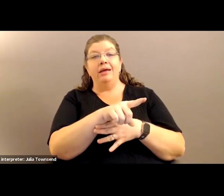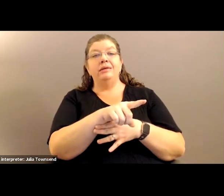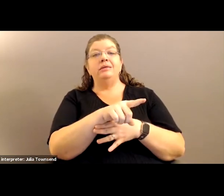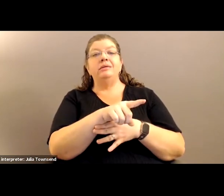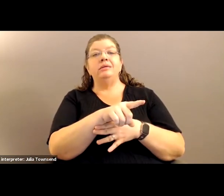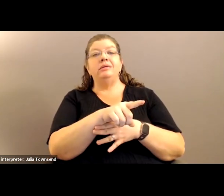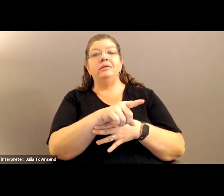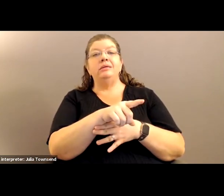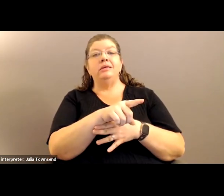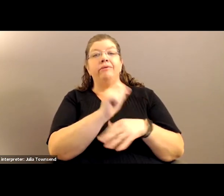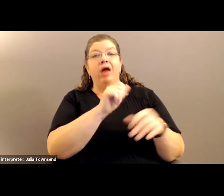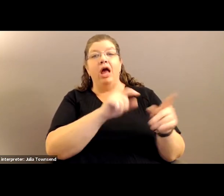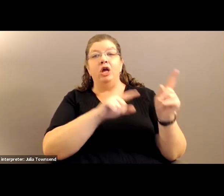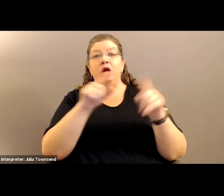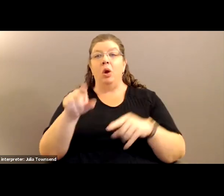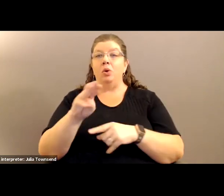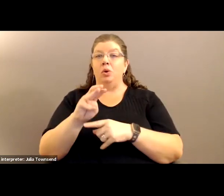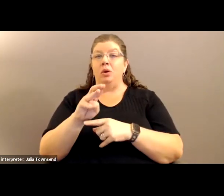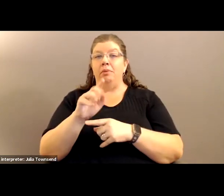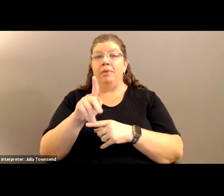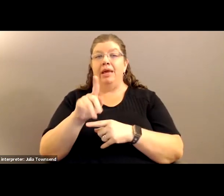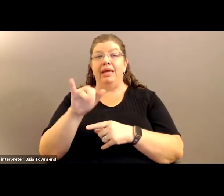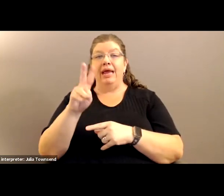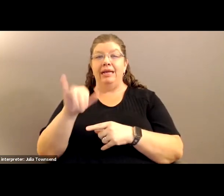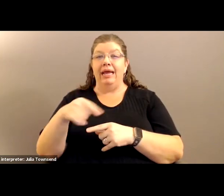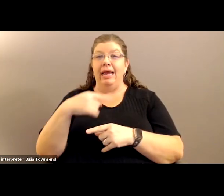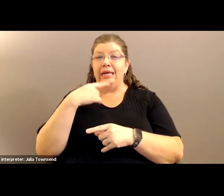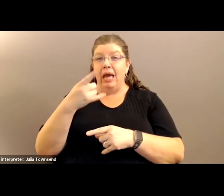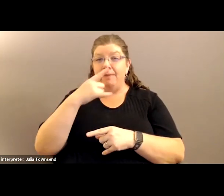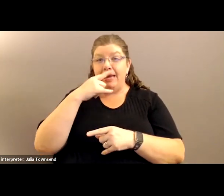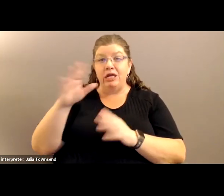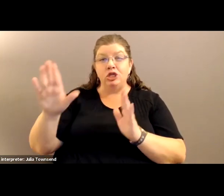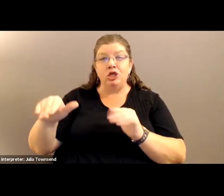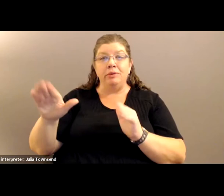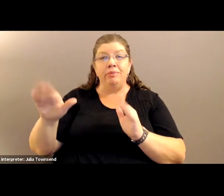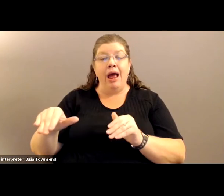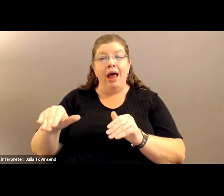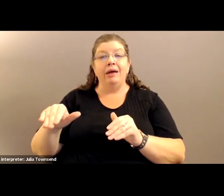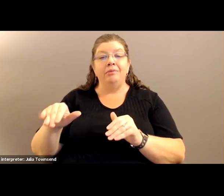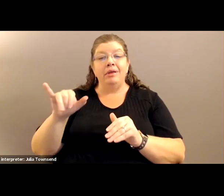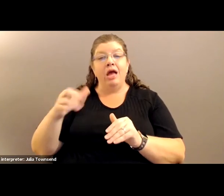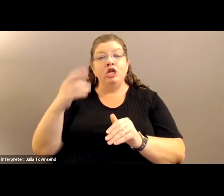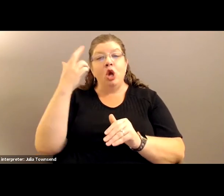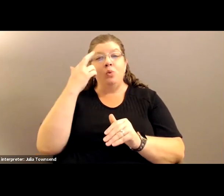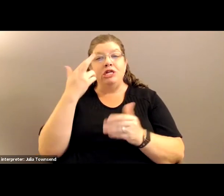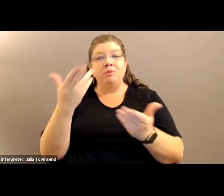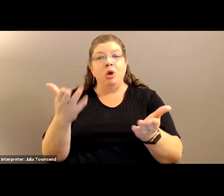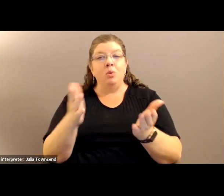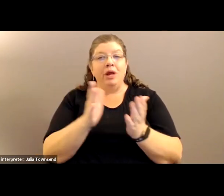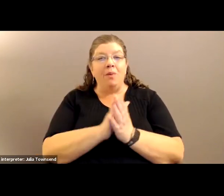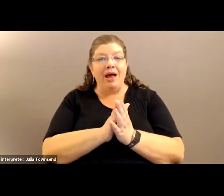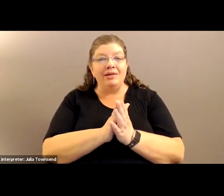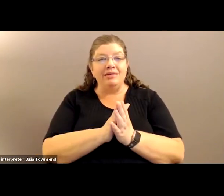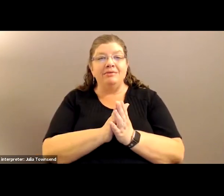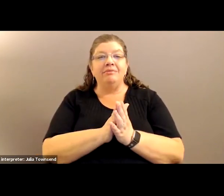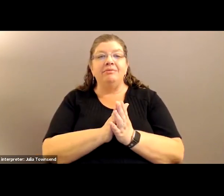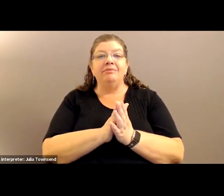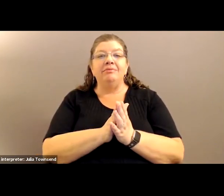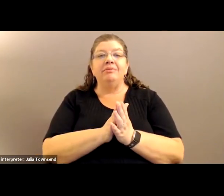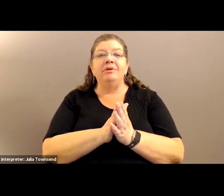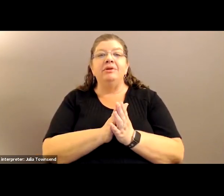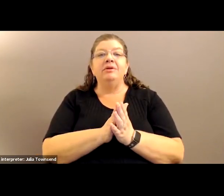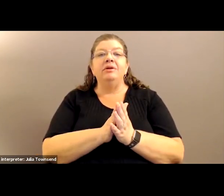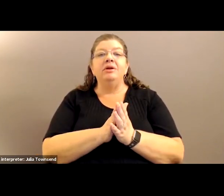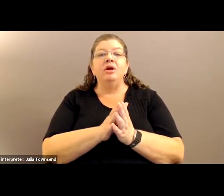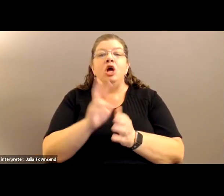if i could go over to mckinley and i could tell my kids goodbye which is a reasonable request 22